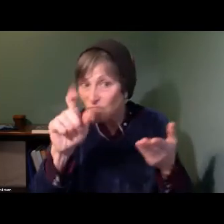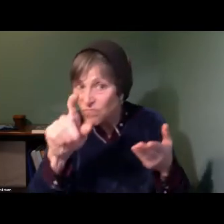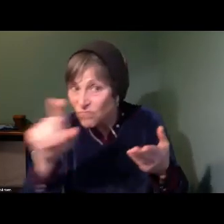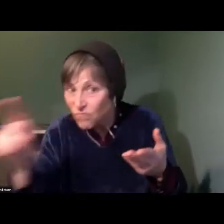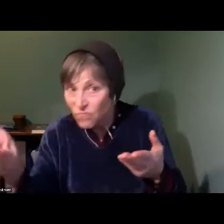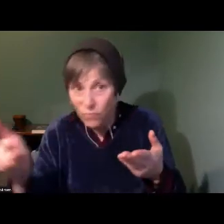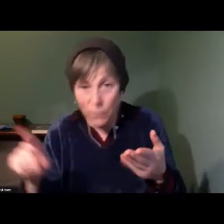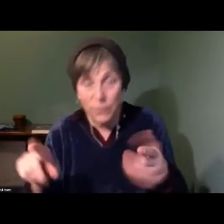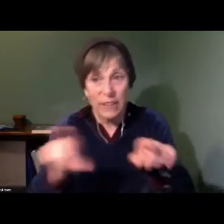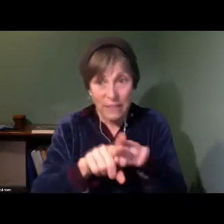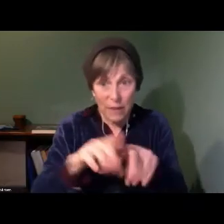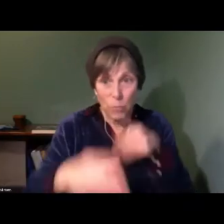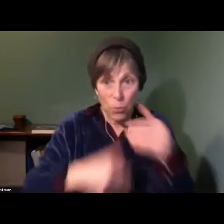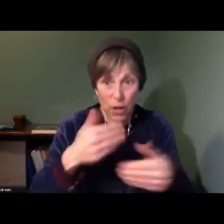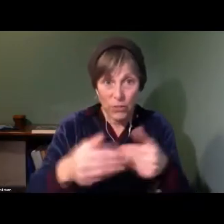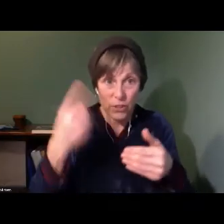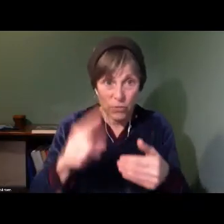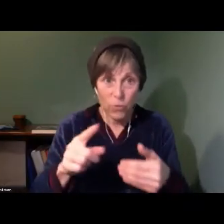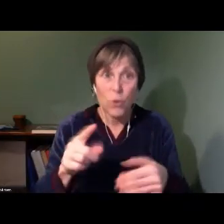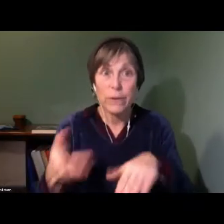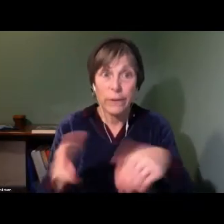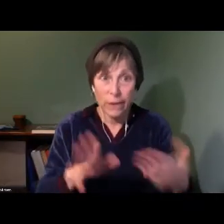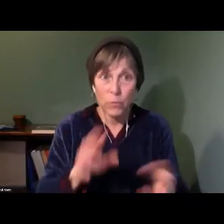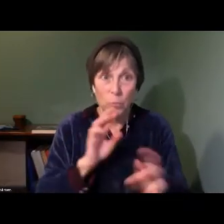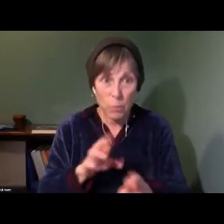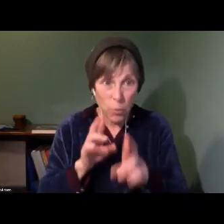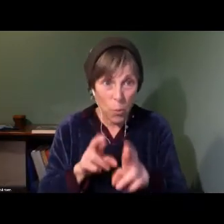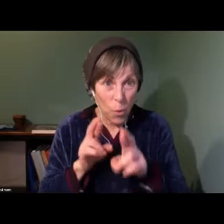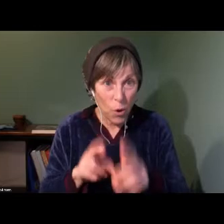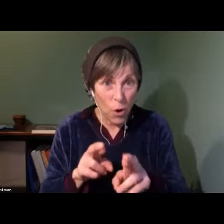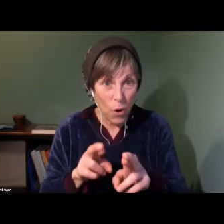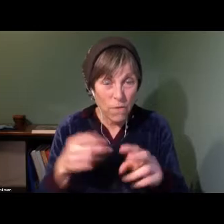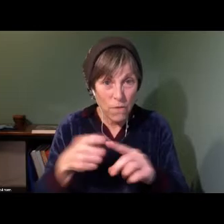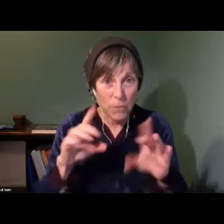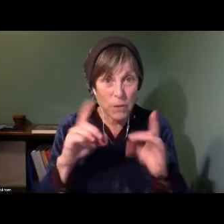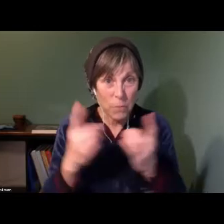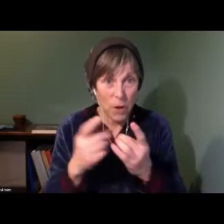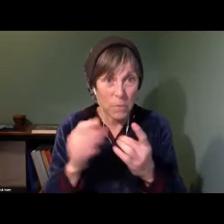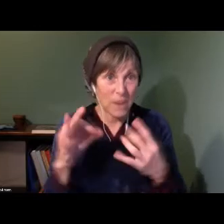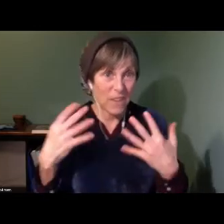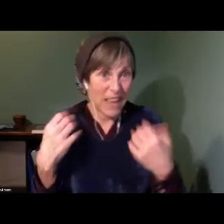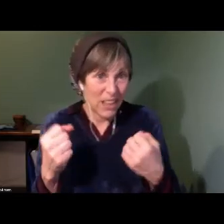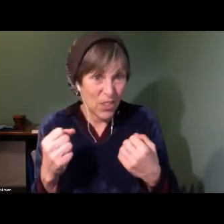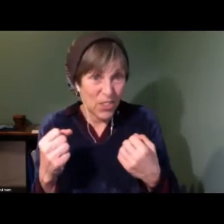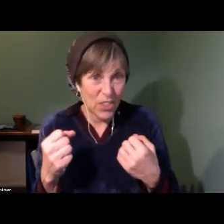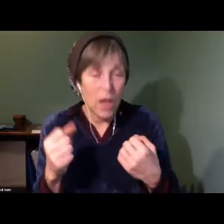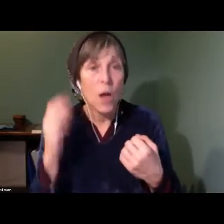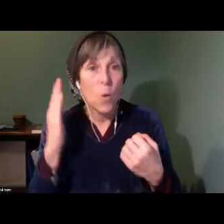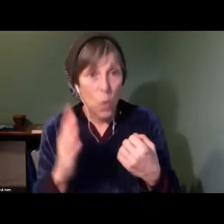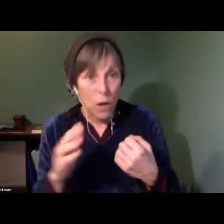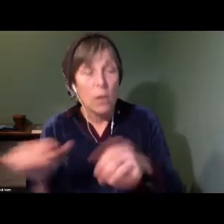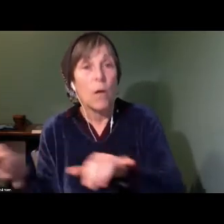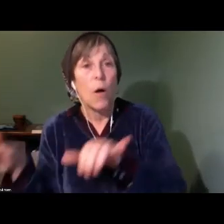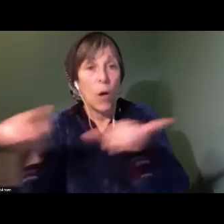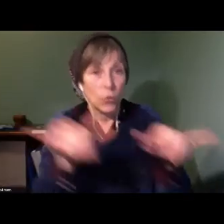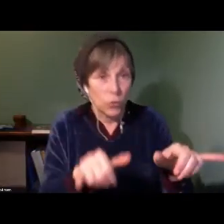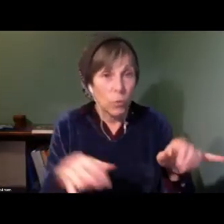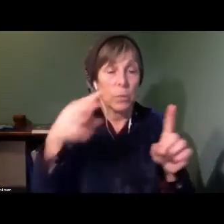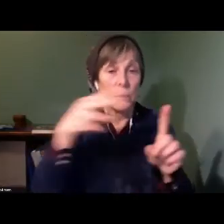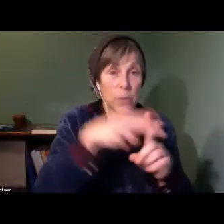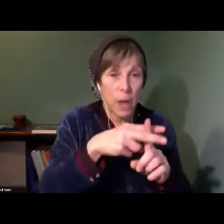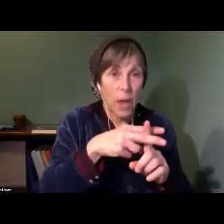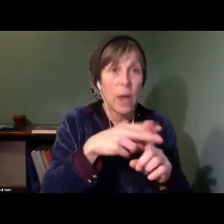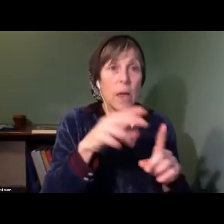uh reports of death from uh the department of uh health carried over uh are those going to apply to uh